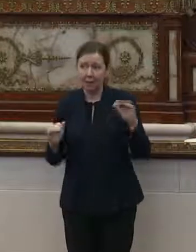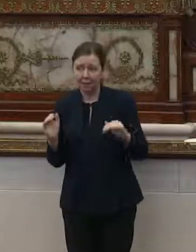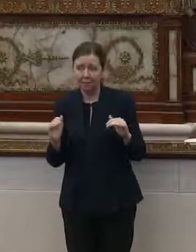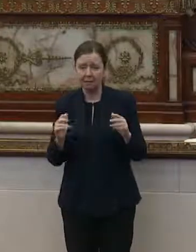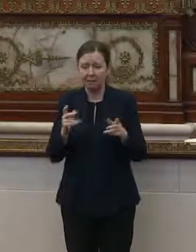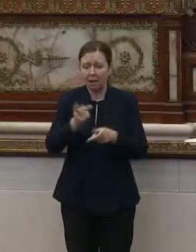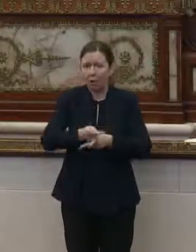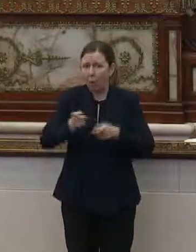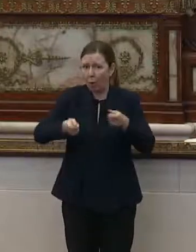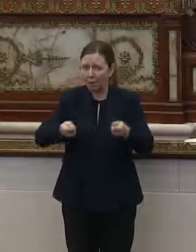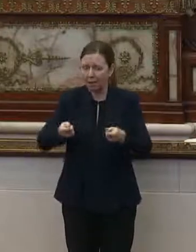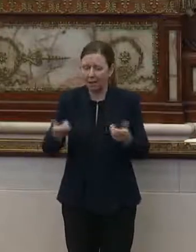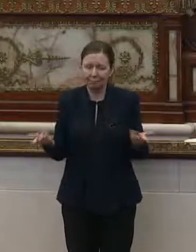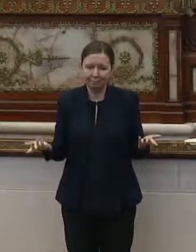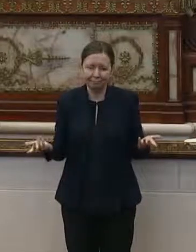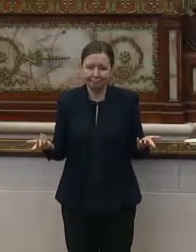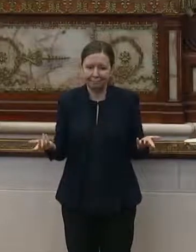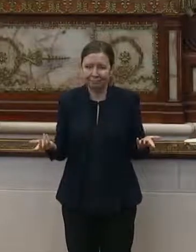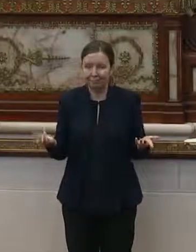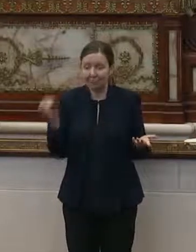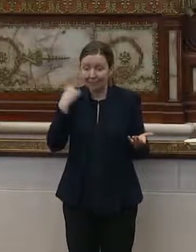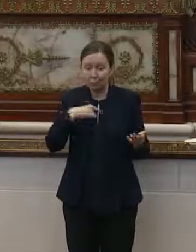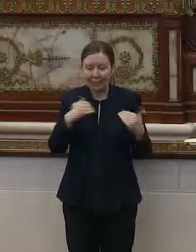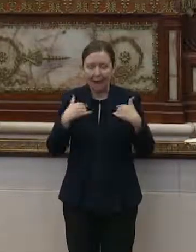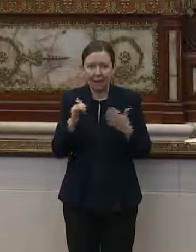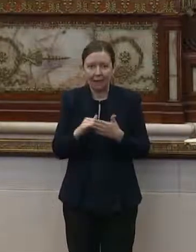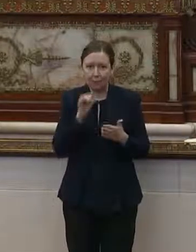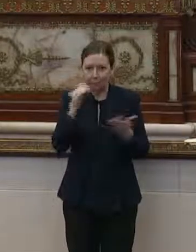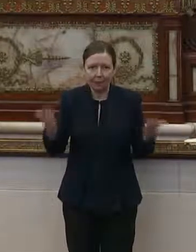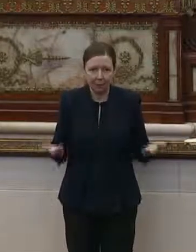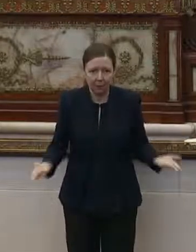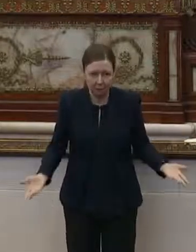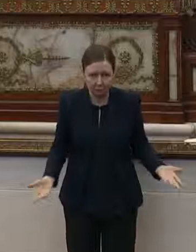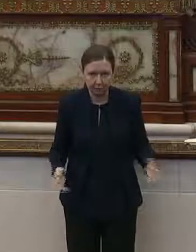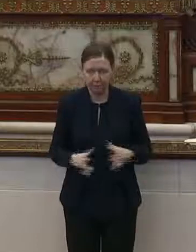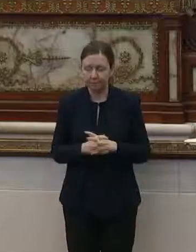oversight, I don't know that we would exactly be in this position, but here we are.